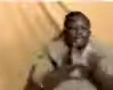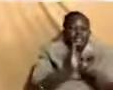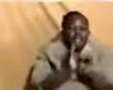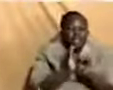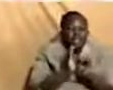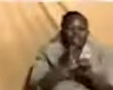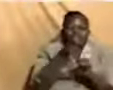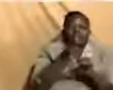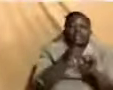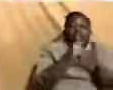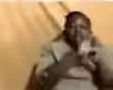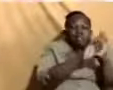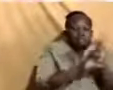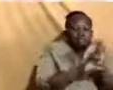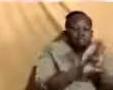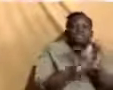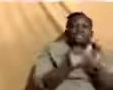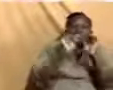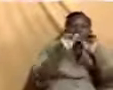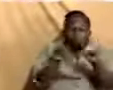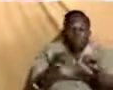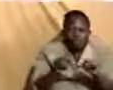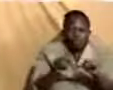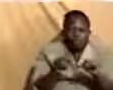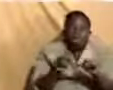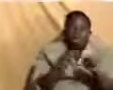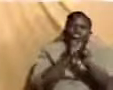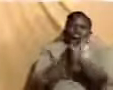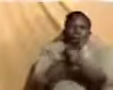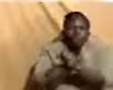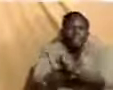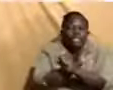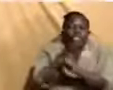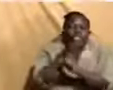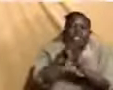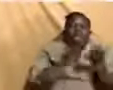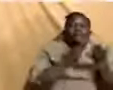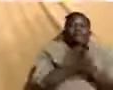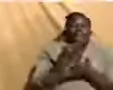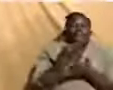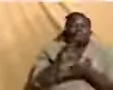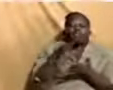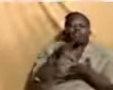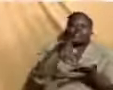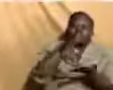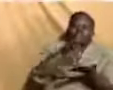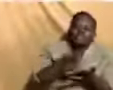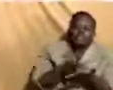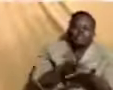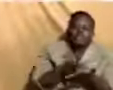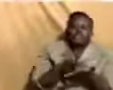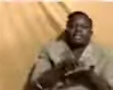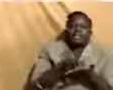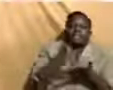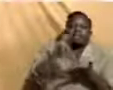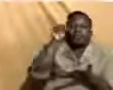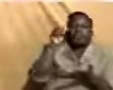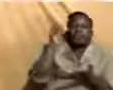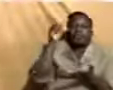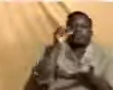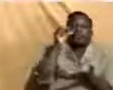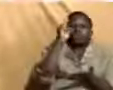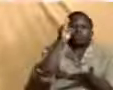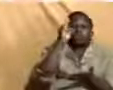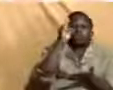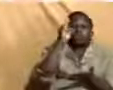2. No, it was there precisely to protect the rights of such persons, such as Ngugi and Odunga.